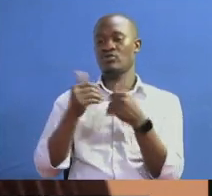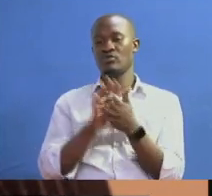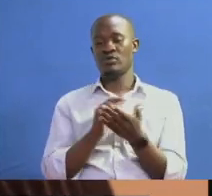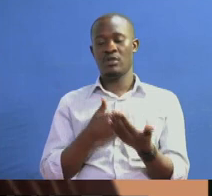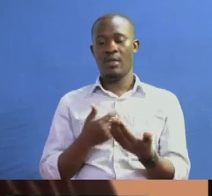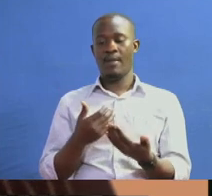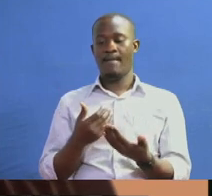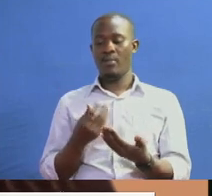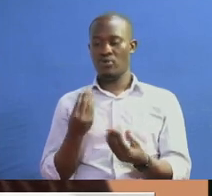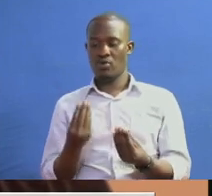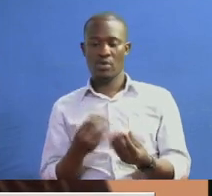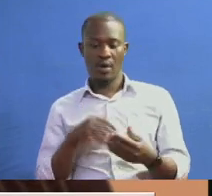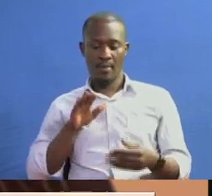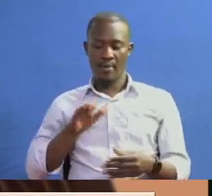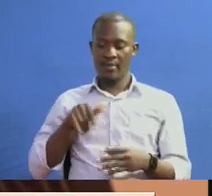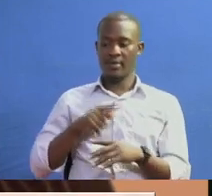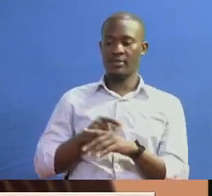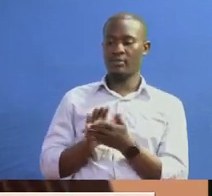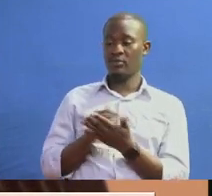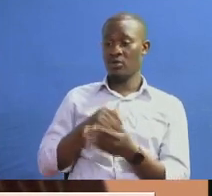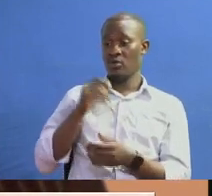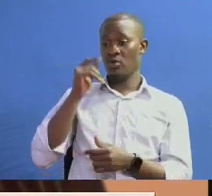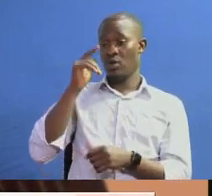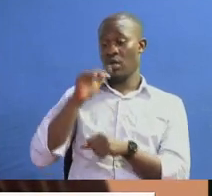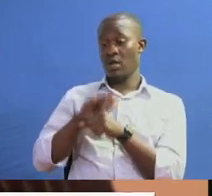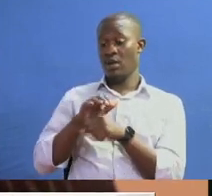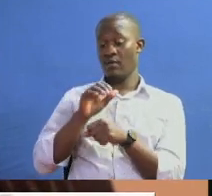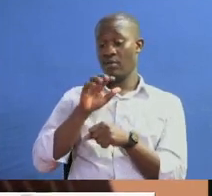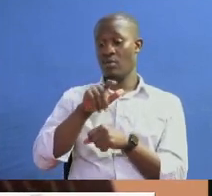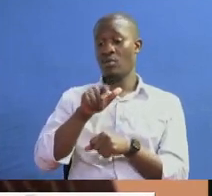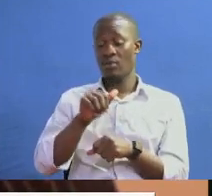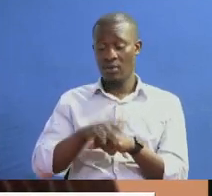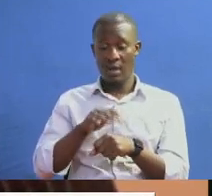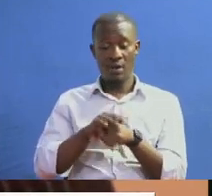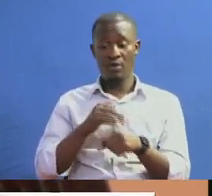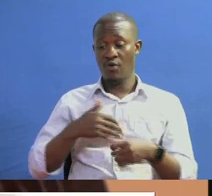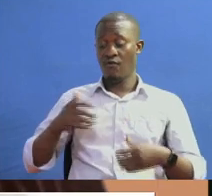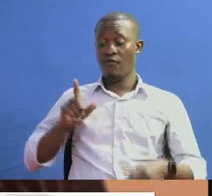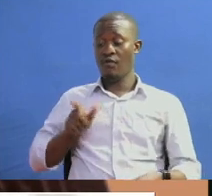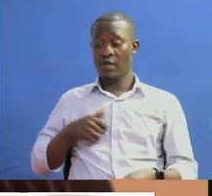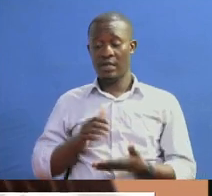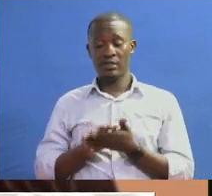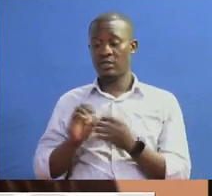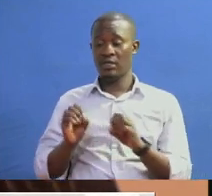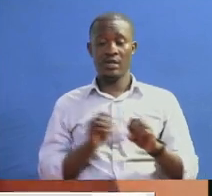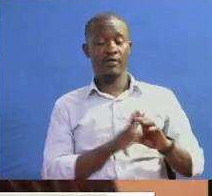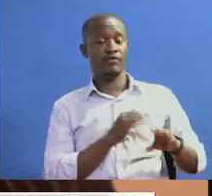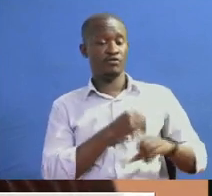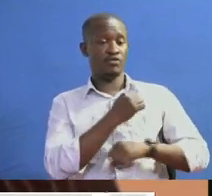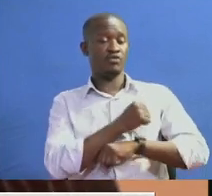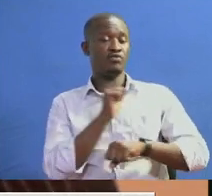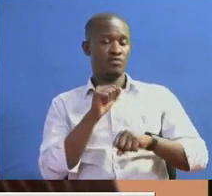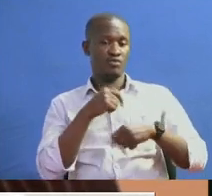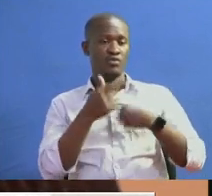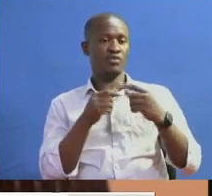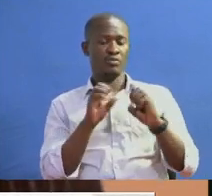school, because we realized that during the COVID pandemic, a lot of our young girls dropped out of school, and as a result, they were not able to go